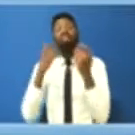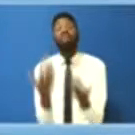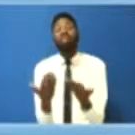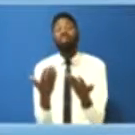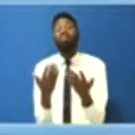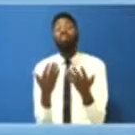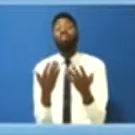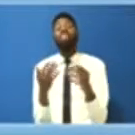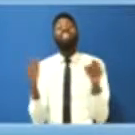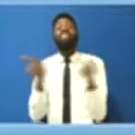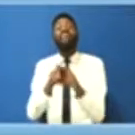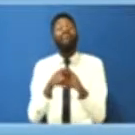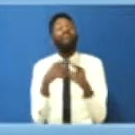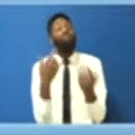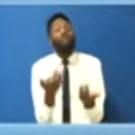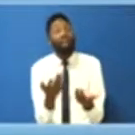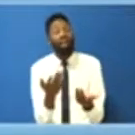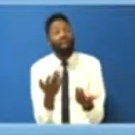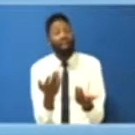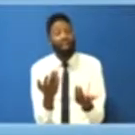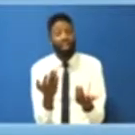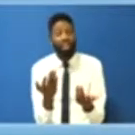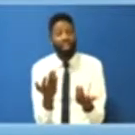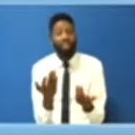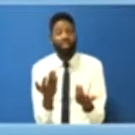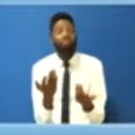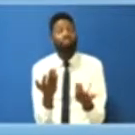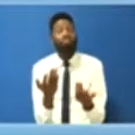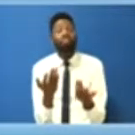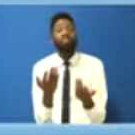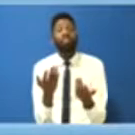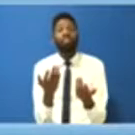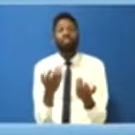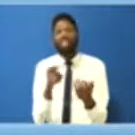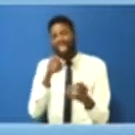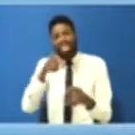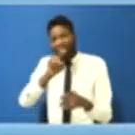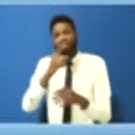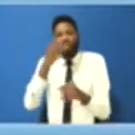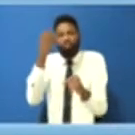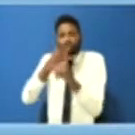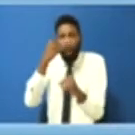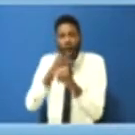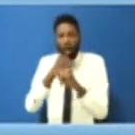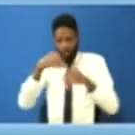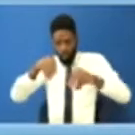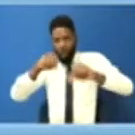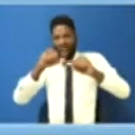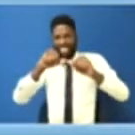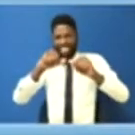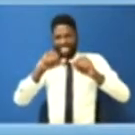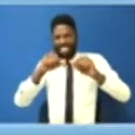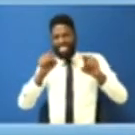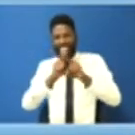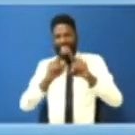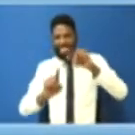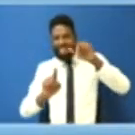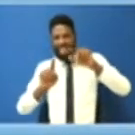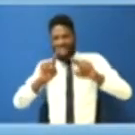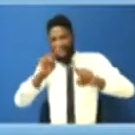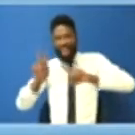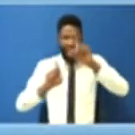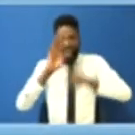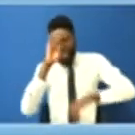of of eligibility to a job you know it just says this is what the